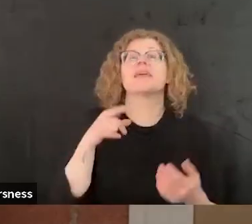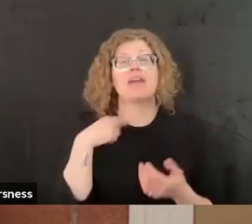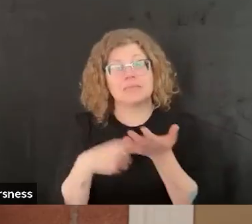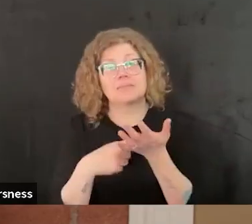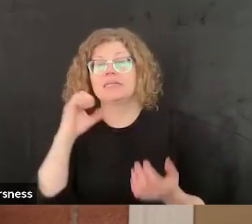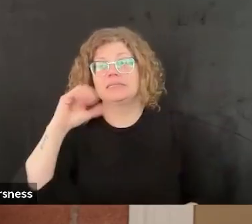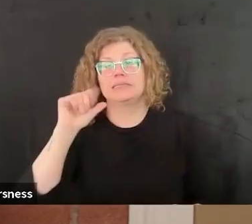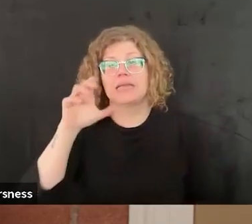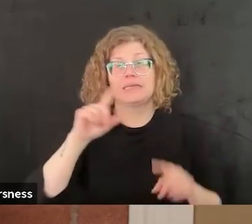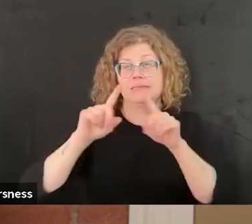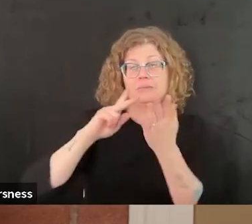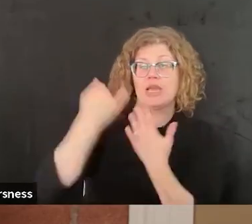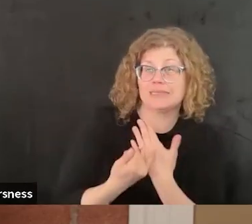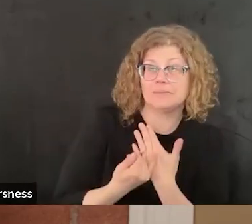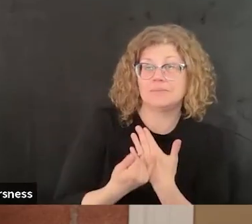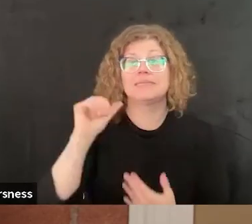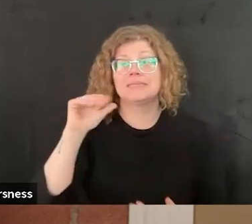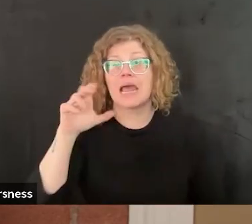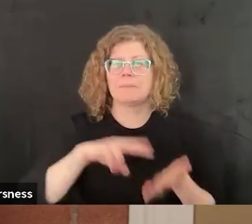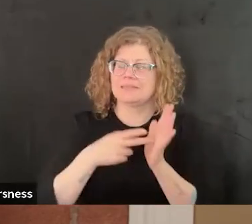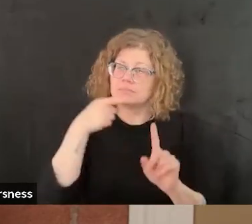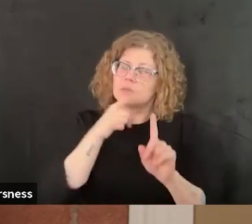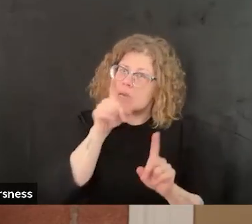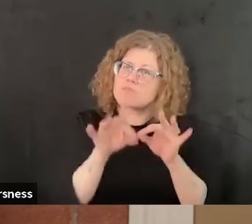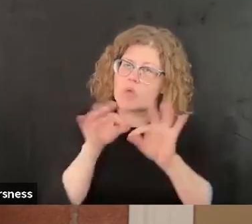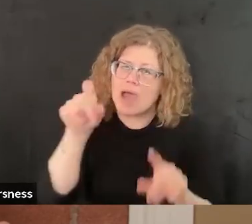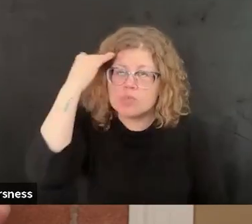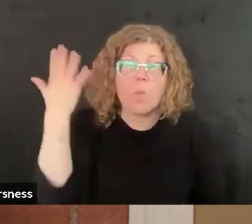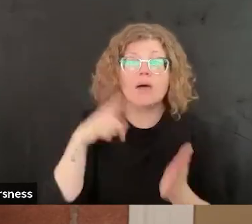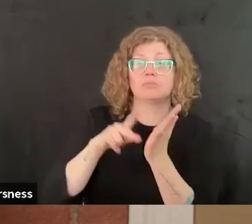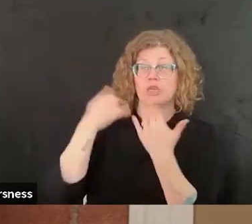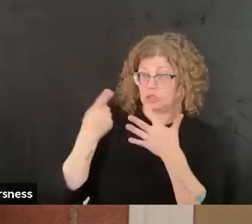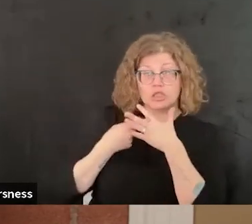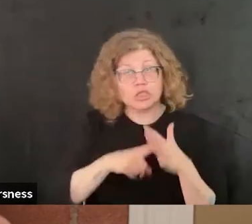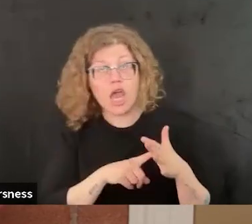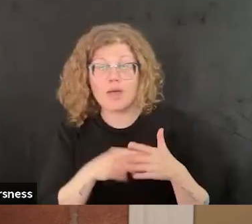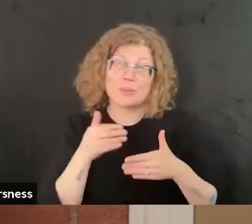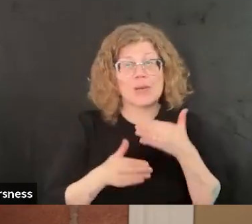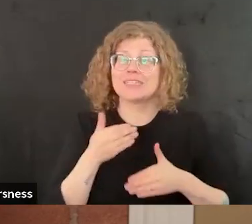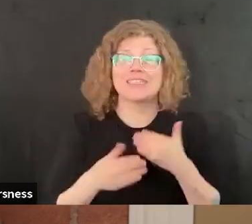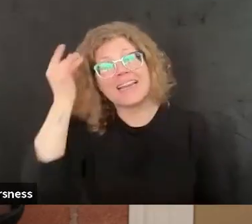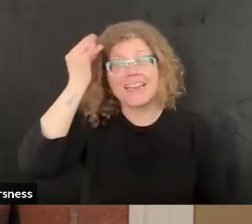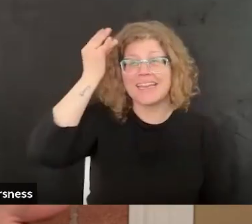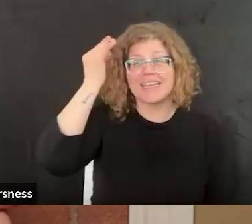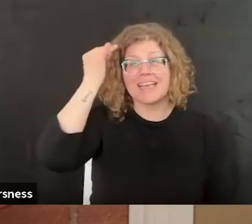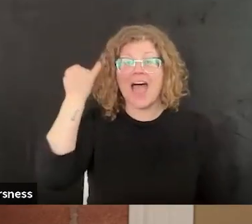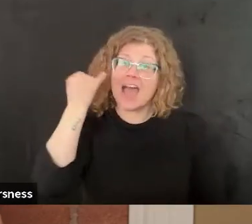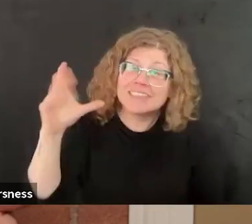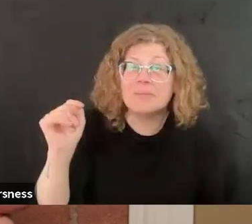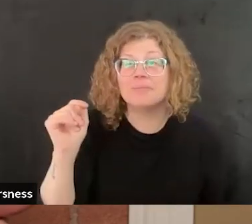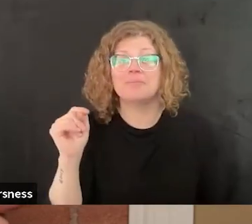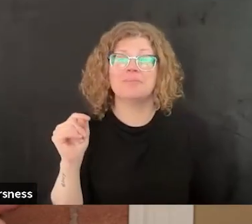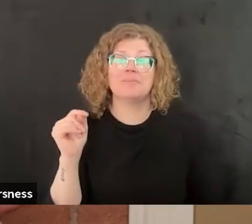There are ways to scale your project. So that's one of the other things to know is as that project evolves over time from concept